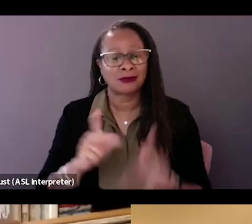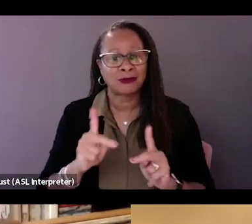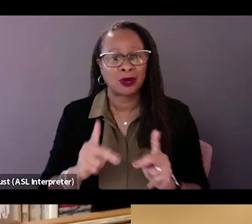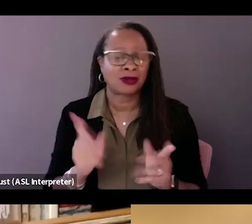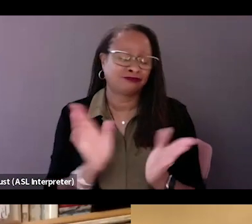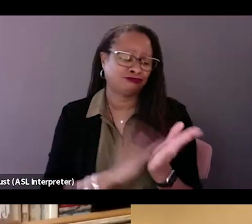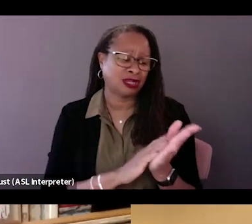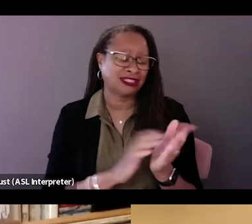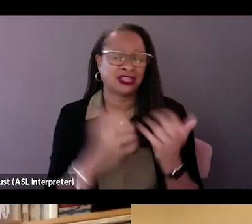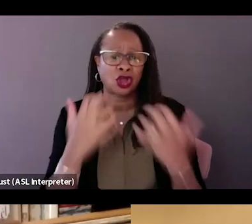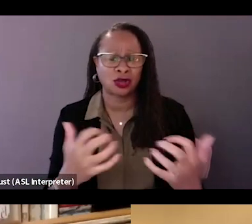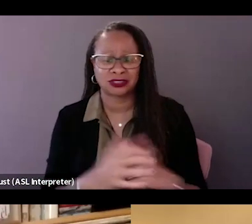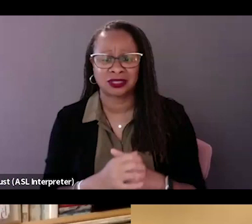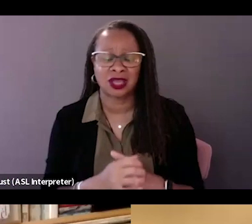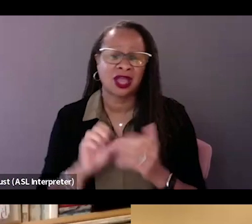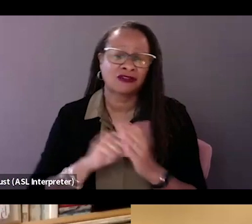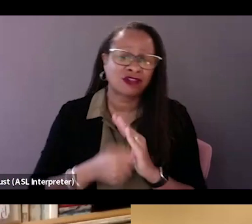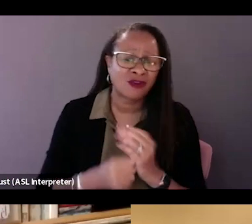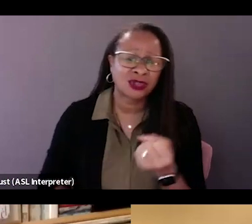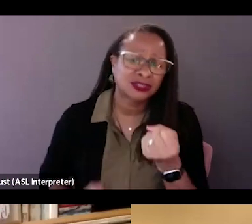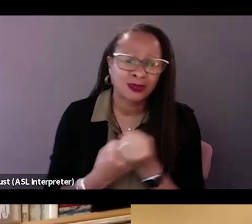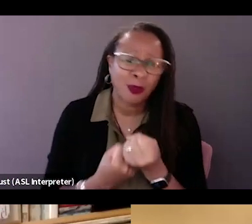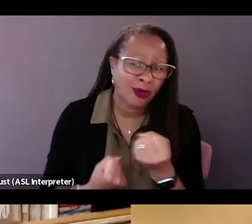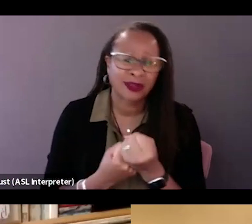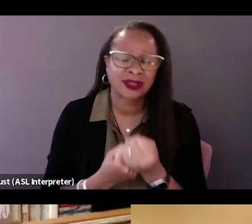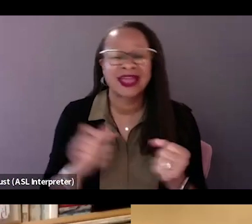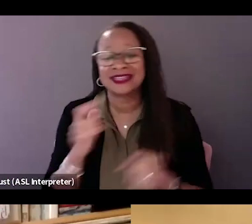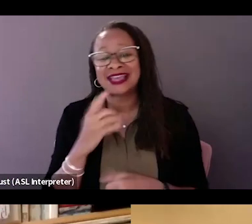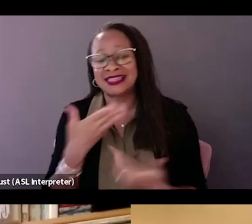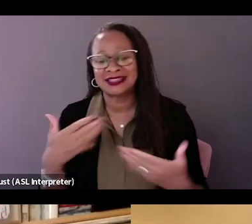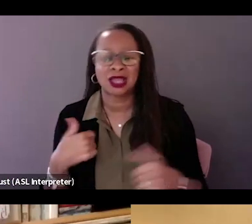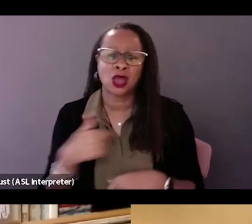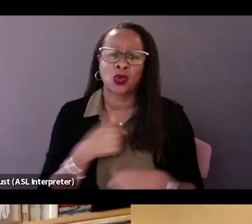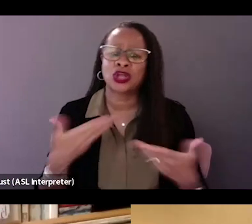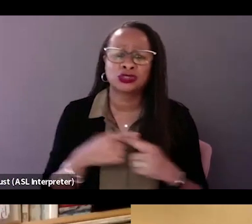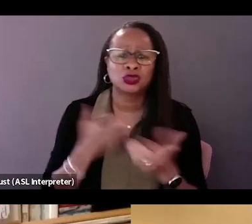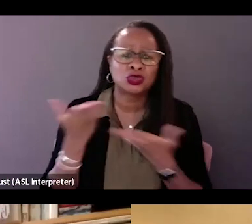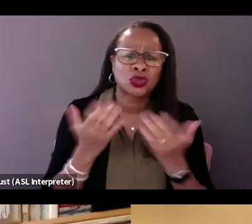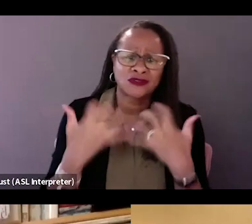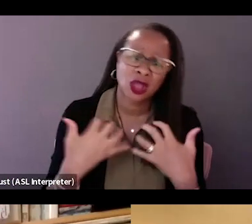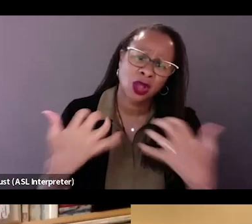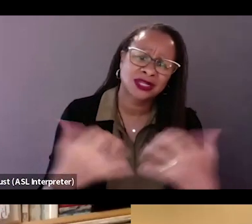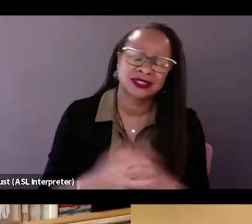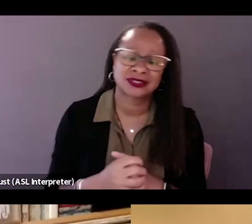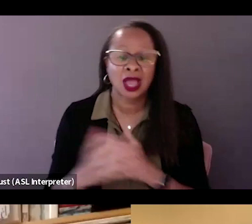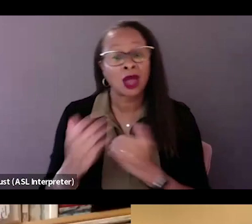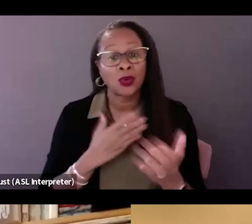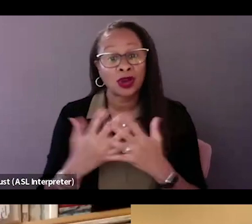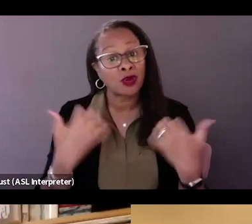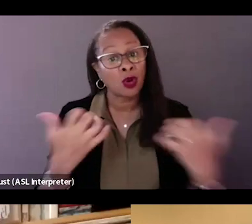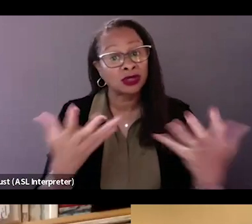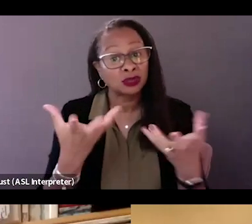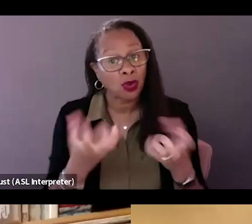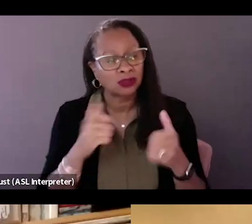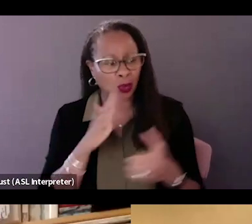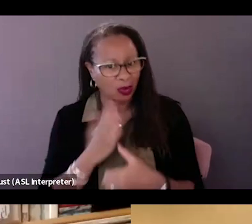their audiences, reinforcing their audiences, and saying things like, we are here to serve the audience, and whatever the audience wants, we will